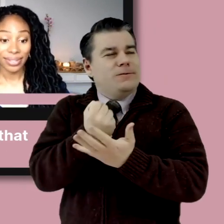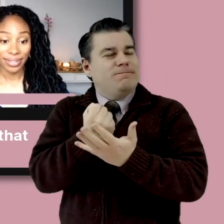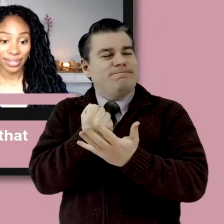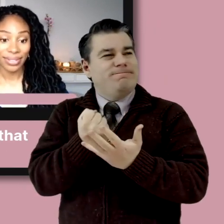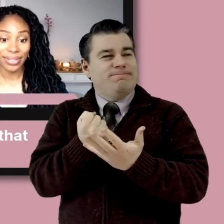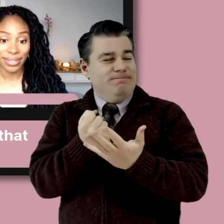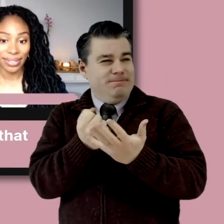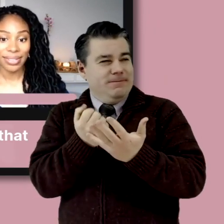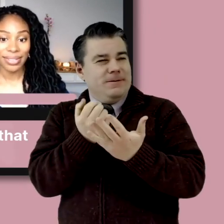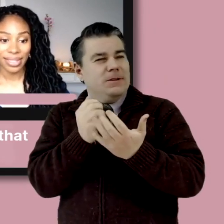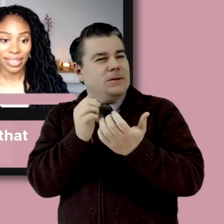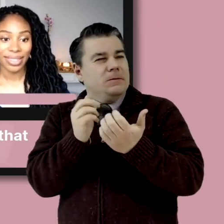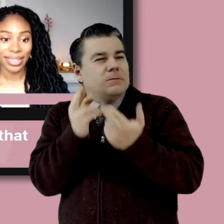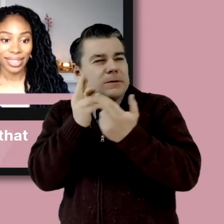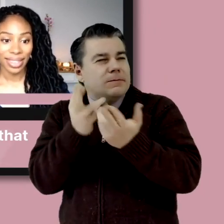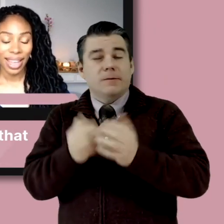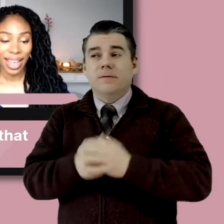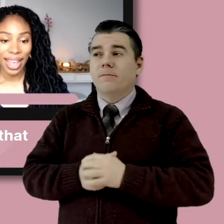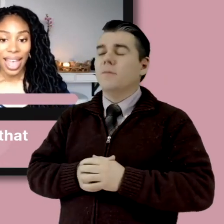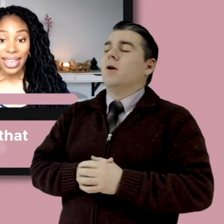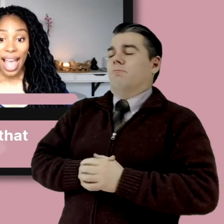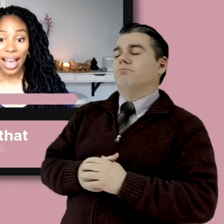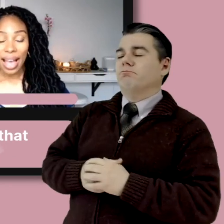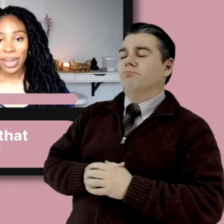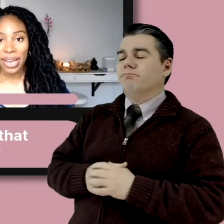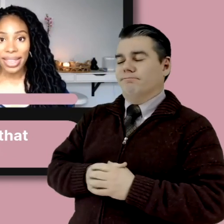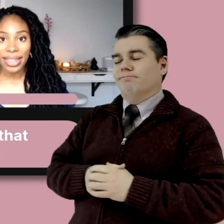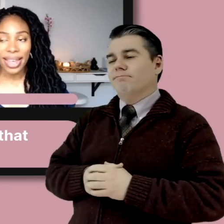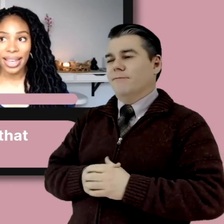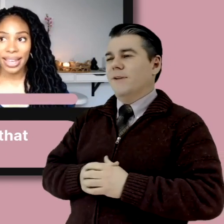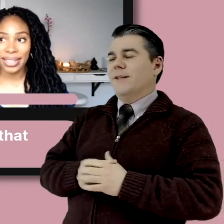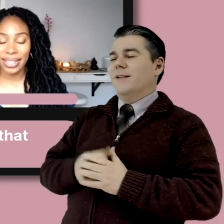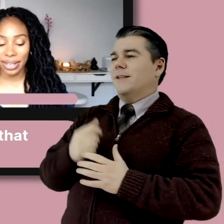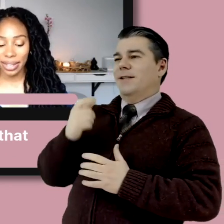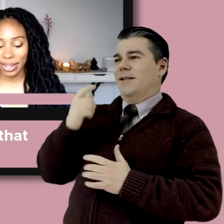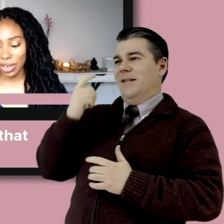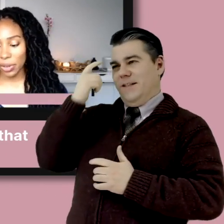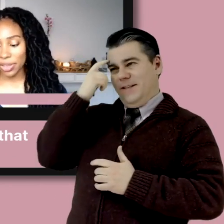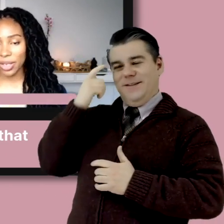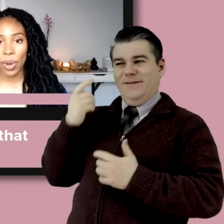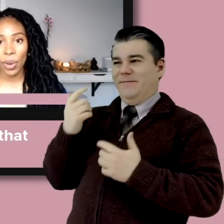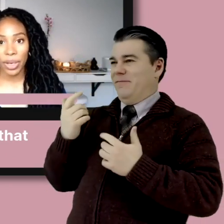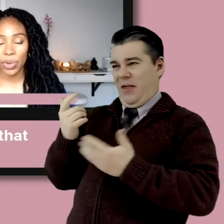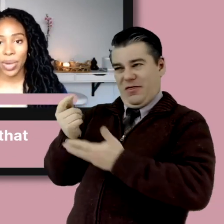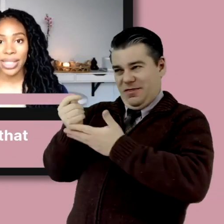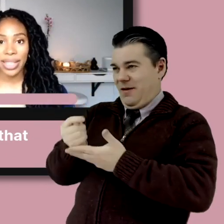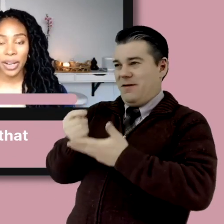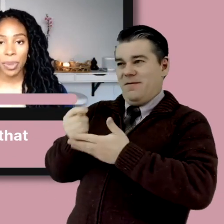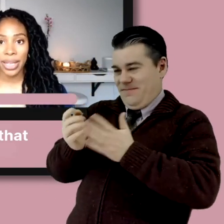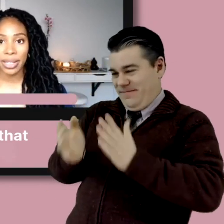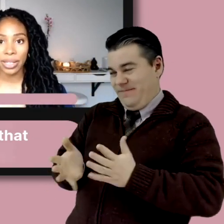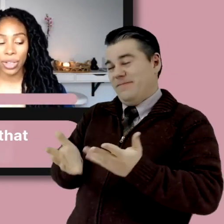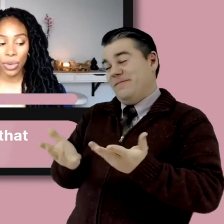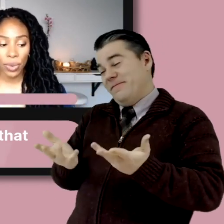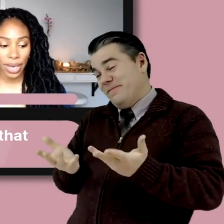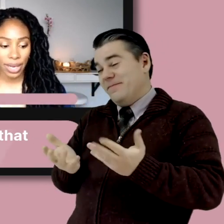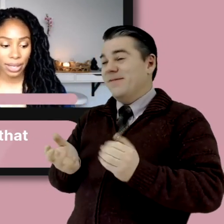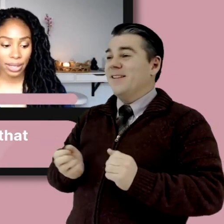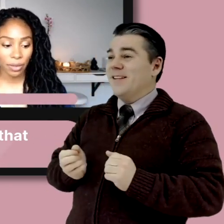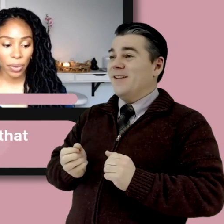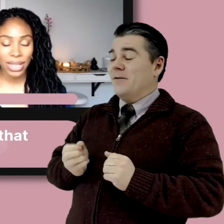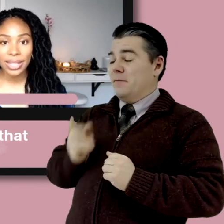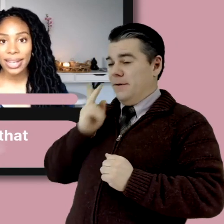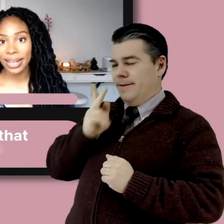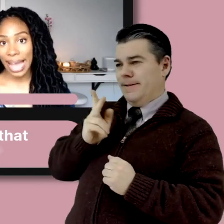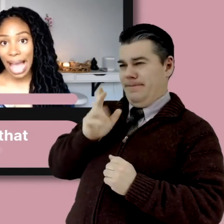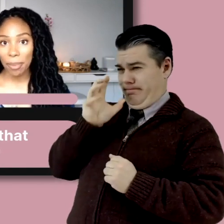would you recommend to do that? Yeah, I mean, I think that this is what we do as therapists too, is if